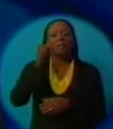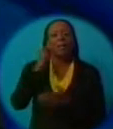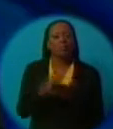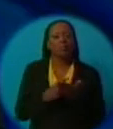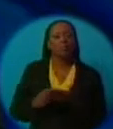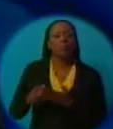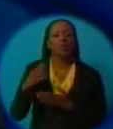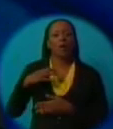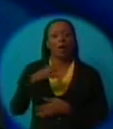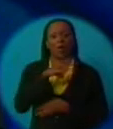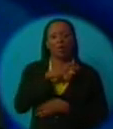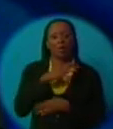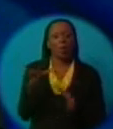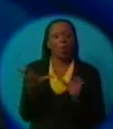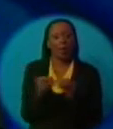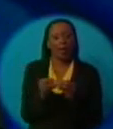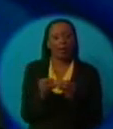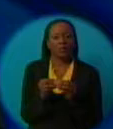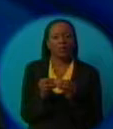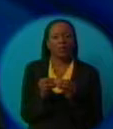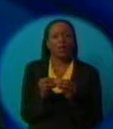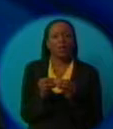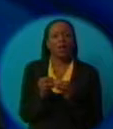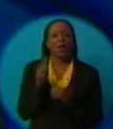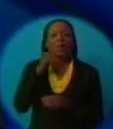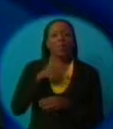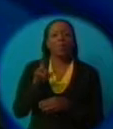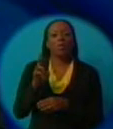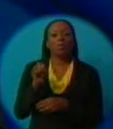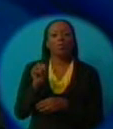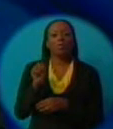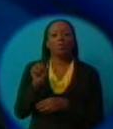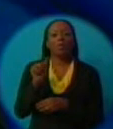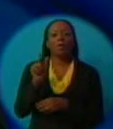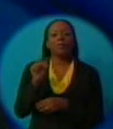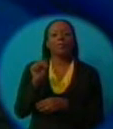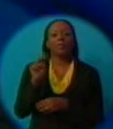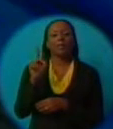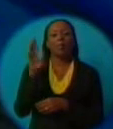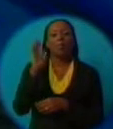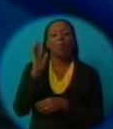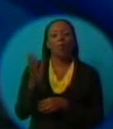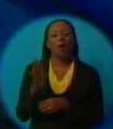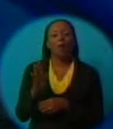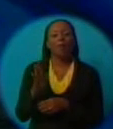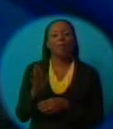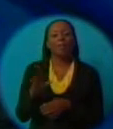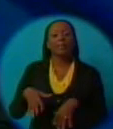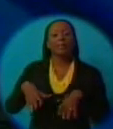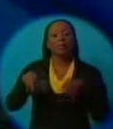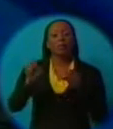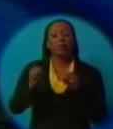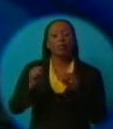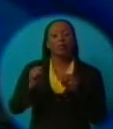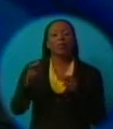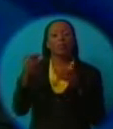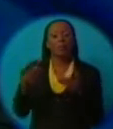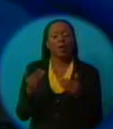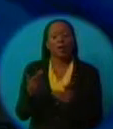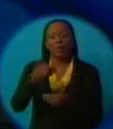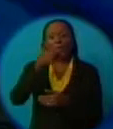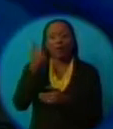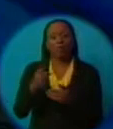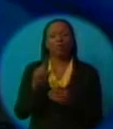met yesterday. He says two other positions were filled during that session. Delcia Burke will act as Deputy General